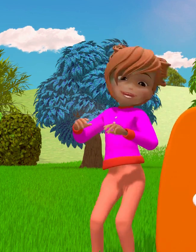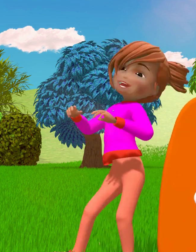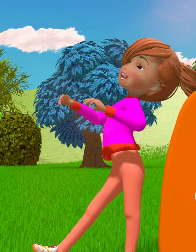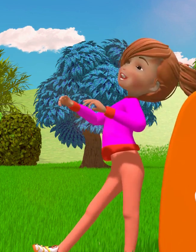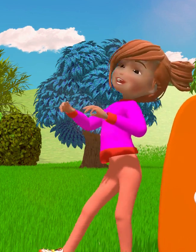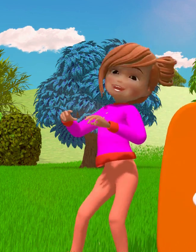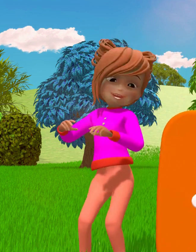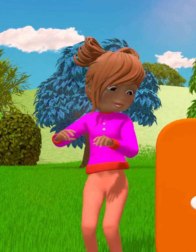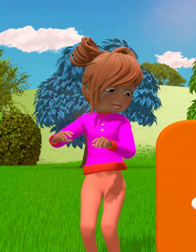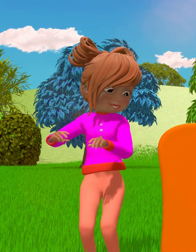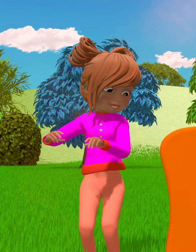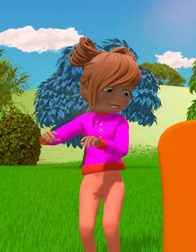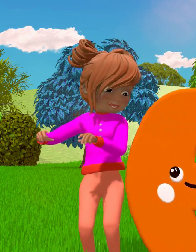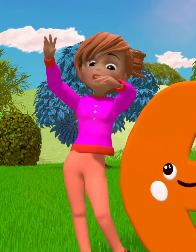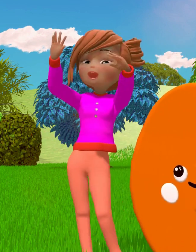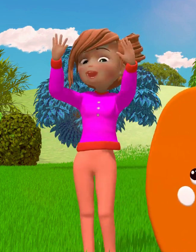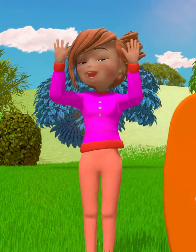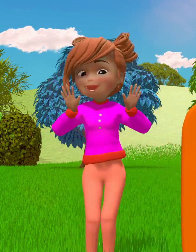I